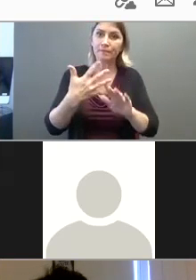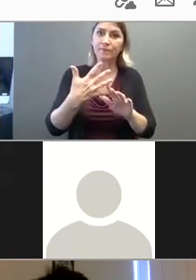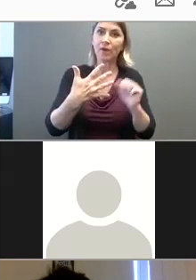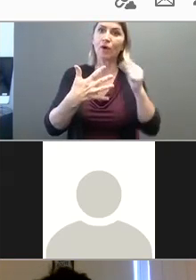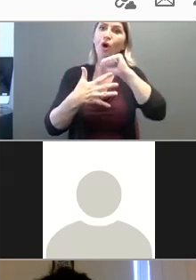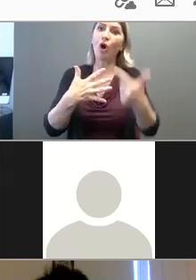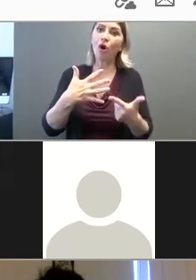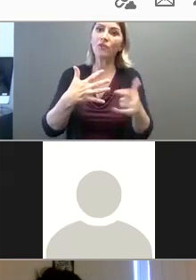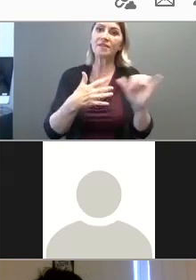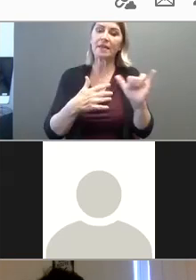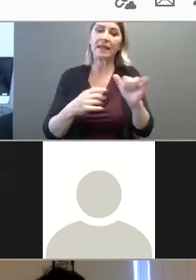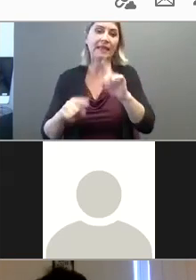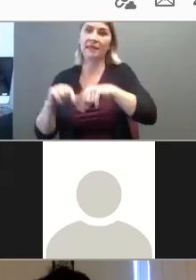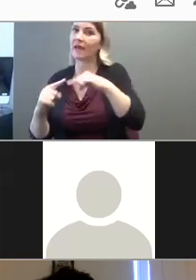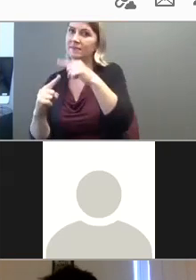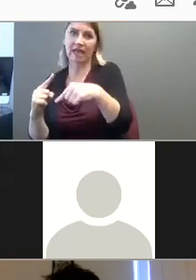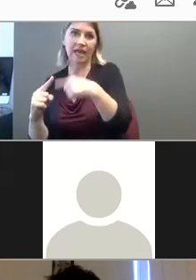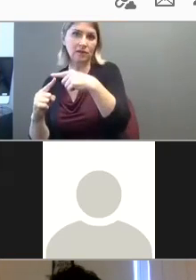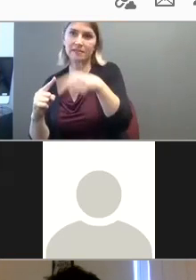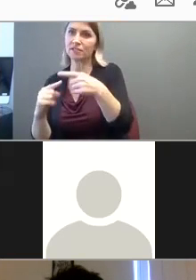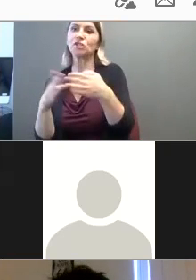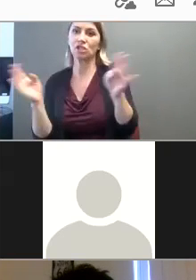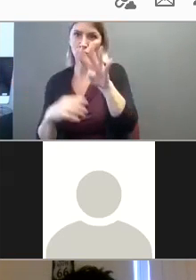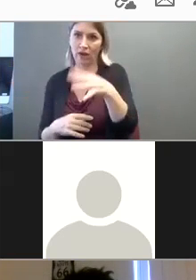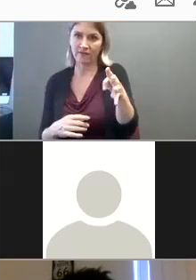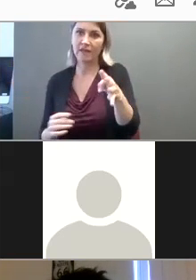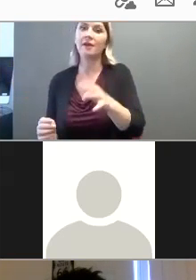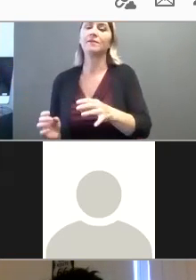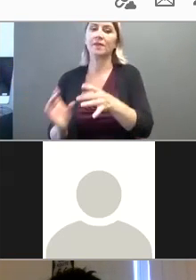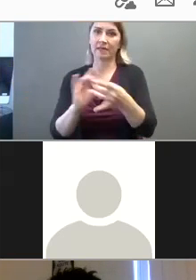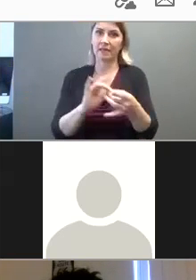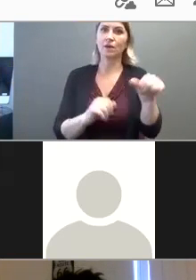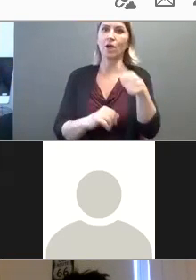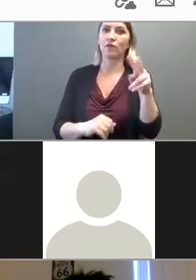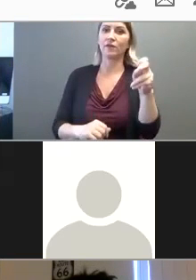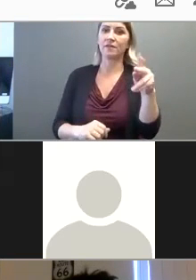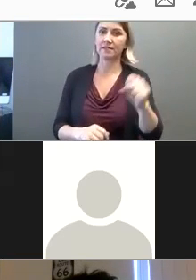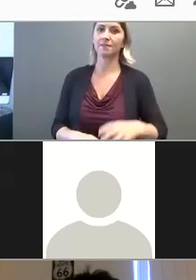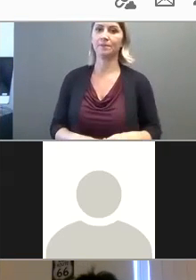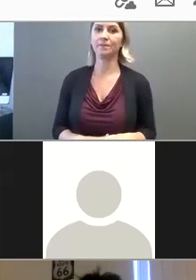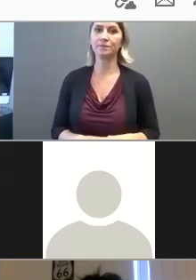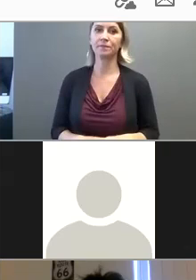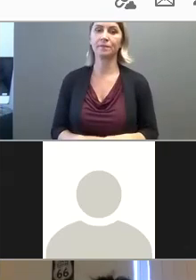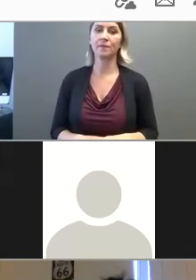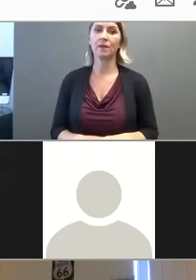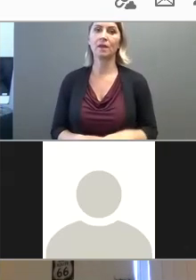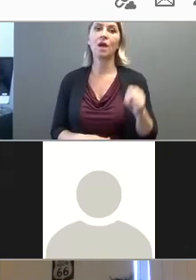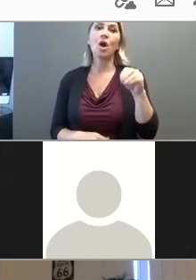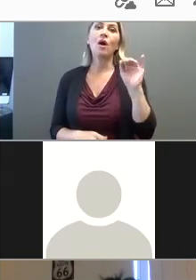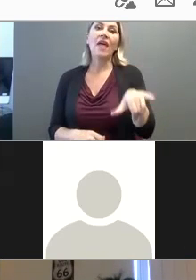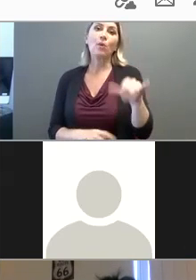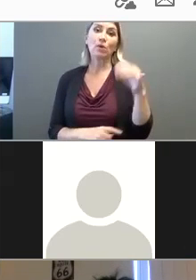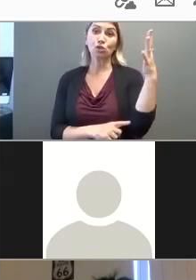A tree cannot have cycles. It's just a general graph that connects every other vertex. Okay. So that was a